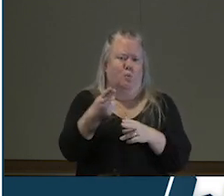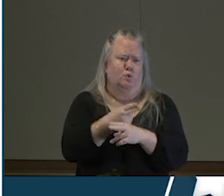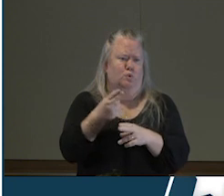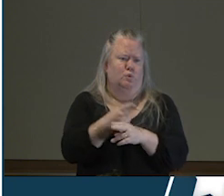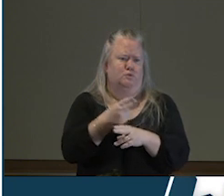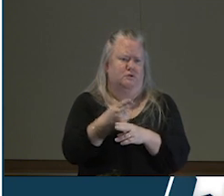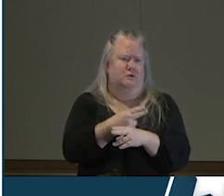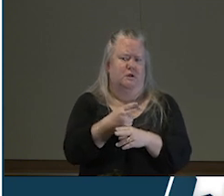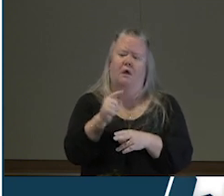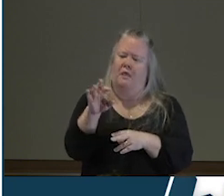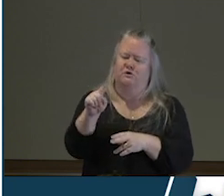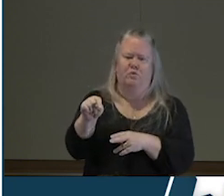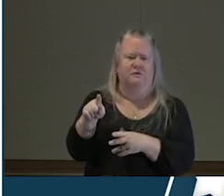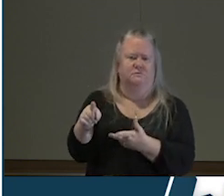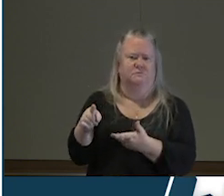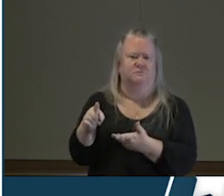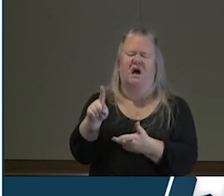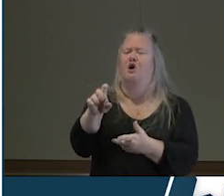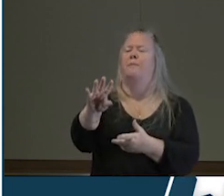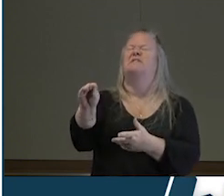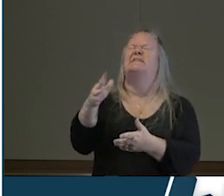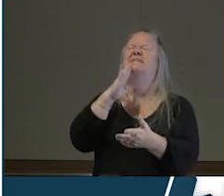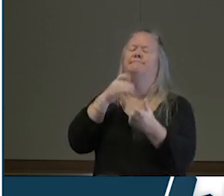a trust will be 100%.